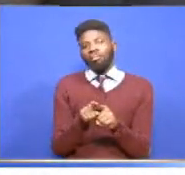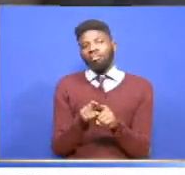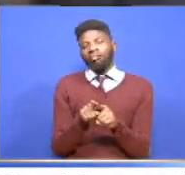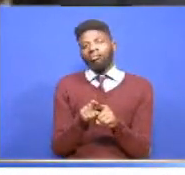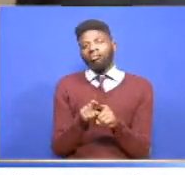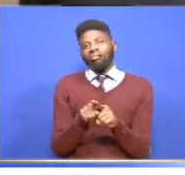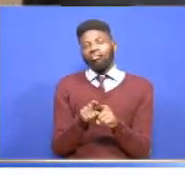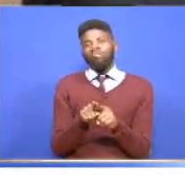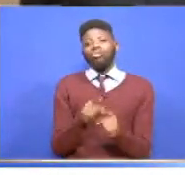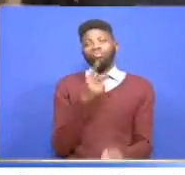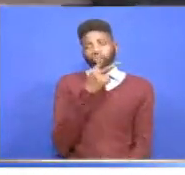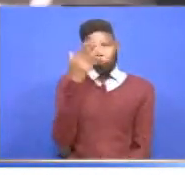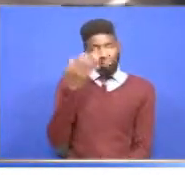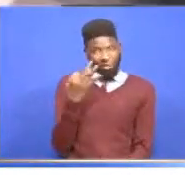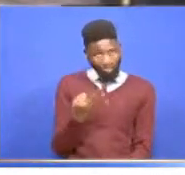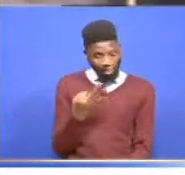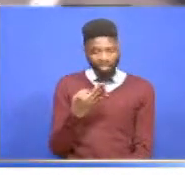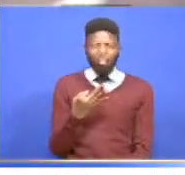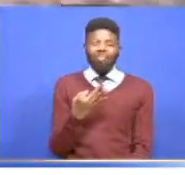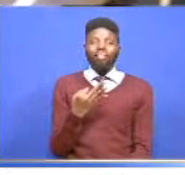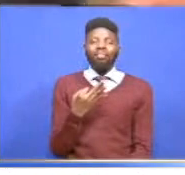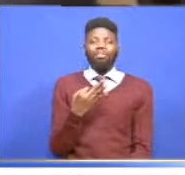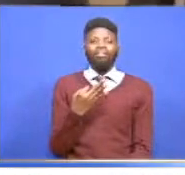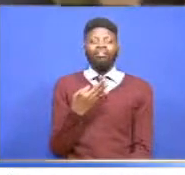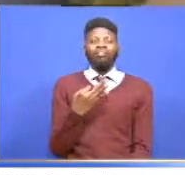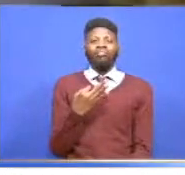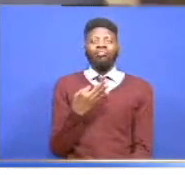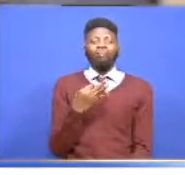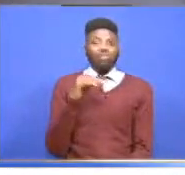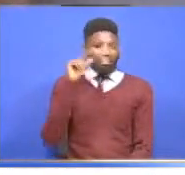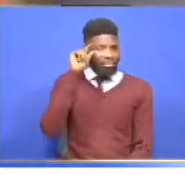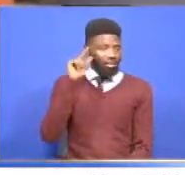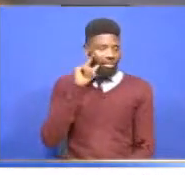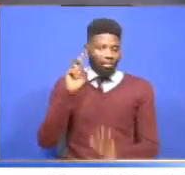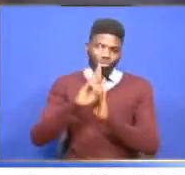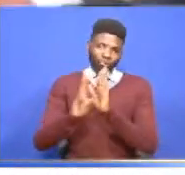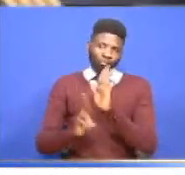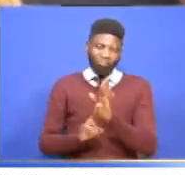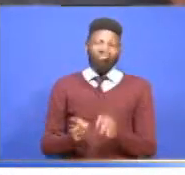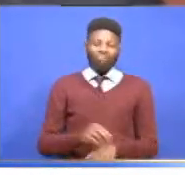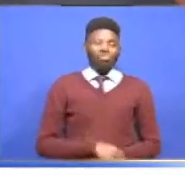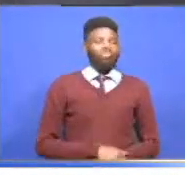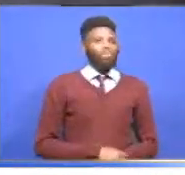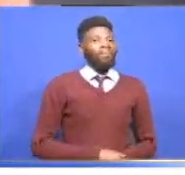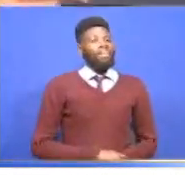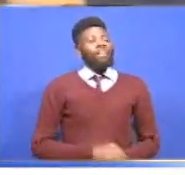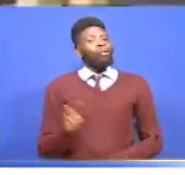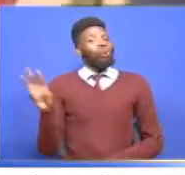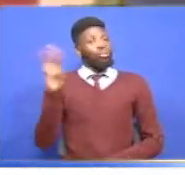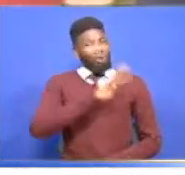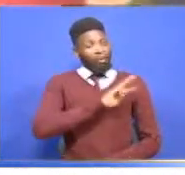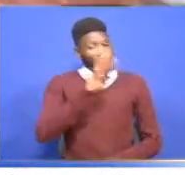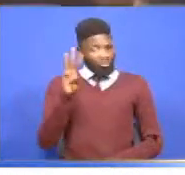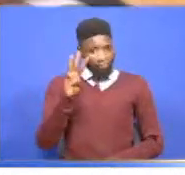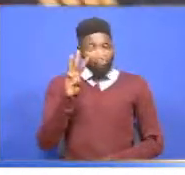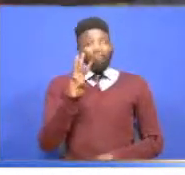thirds gender rule. So, practically, that's it. All right. The Wiper Party forms the